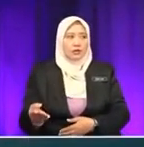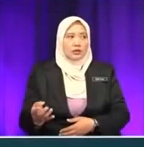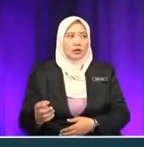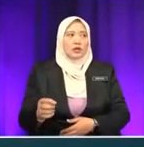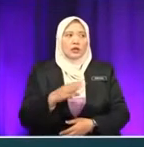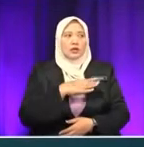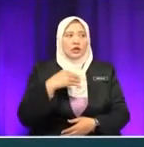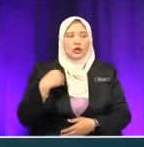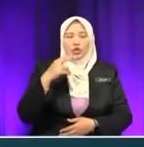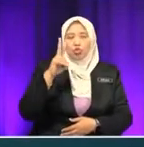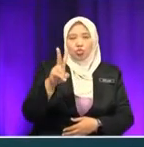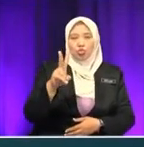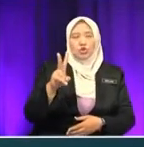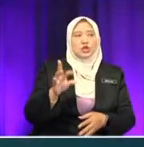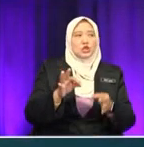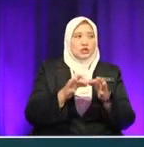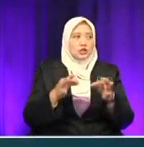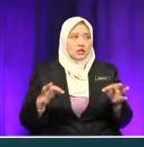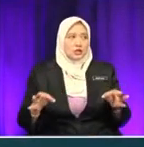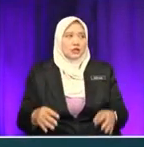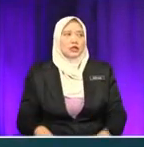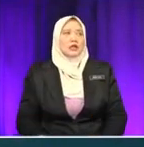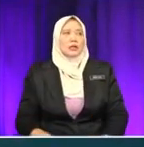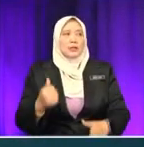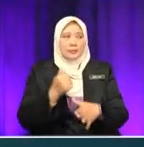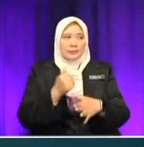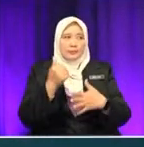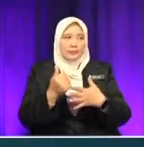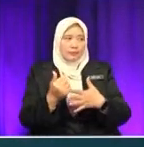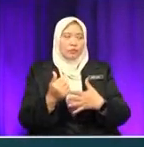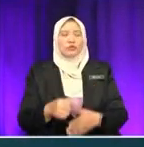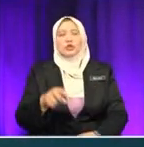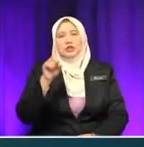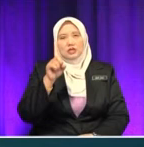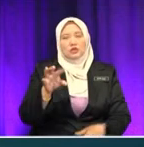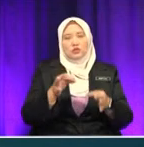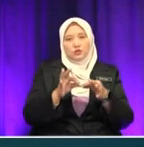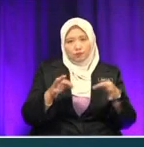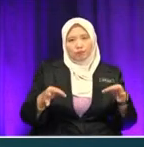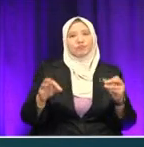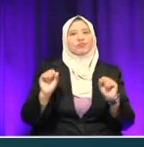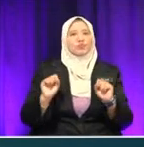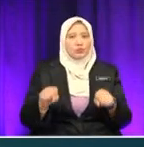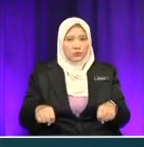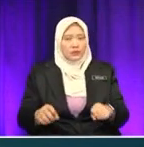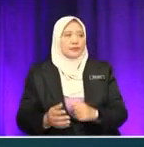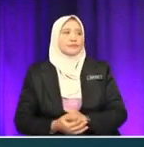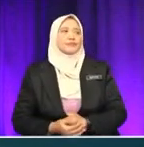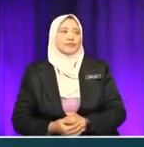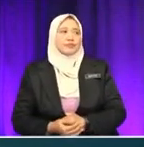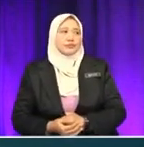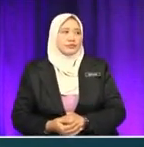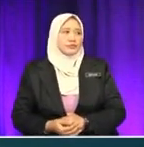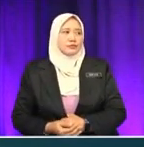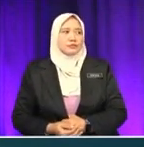not like double standard your own true self. Mm-hmm. All right? So low proficiency, 1 content, 1